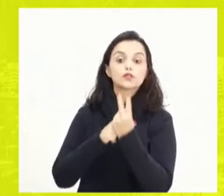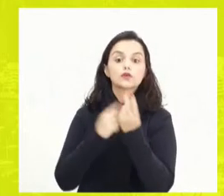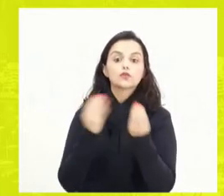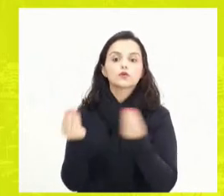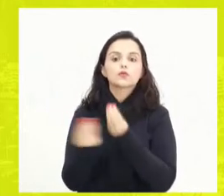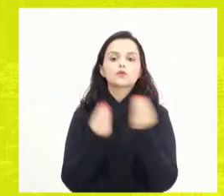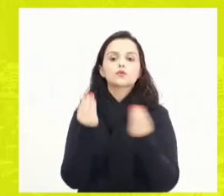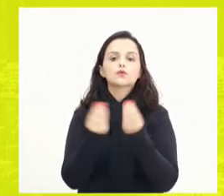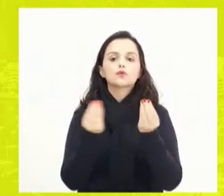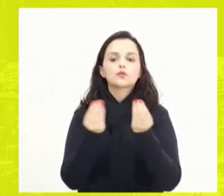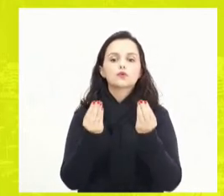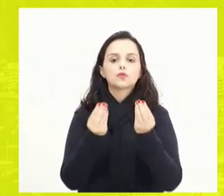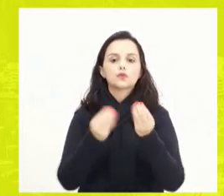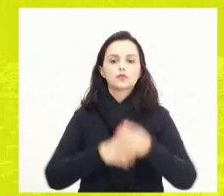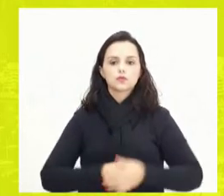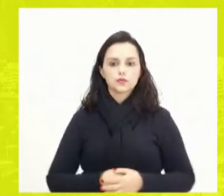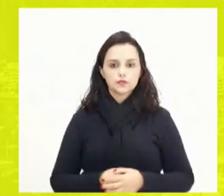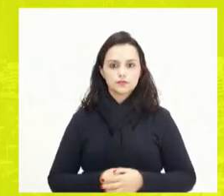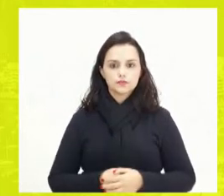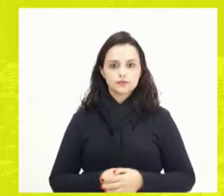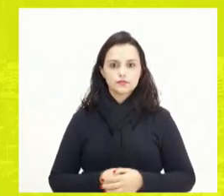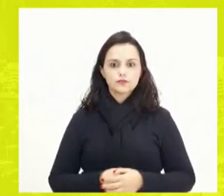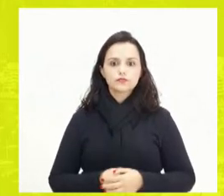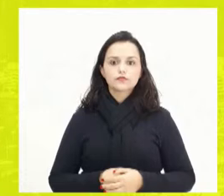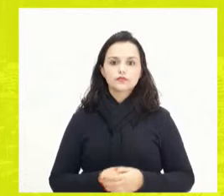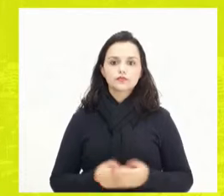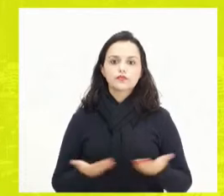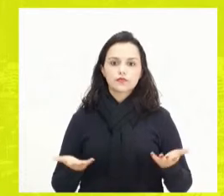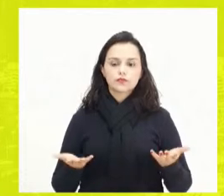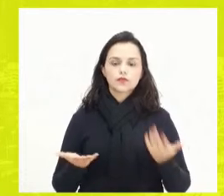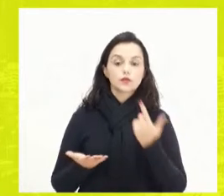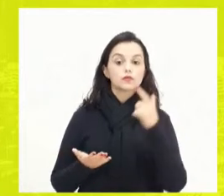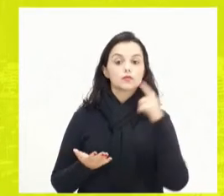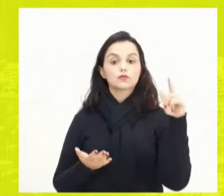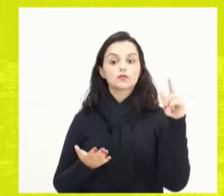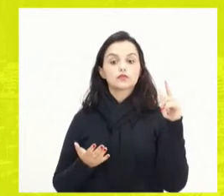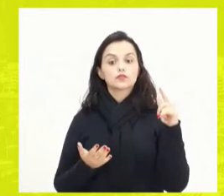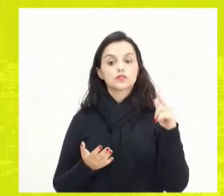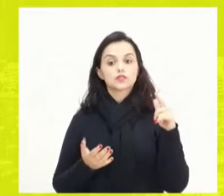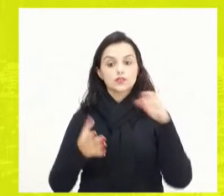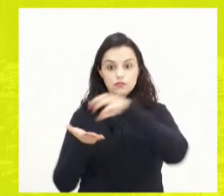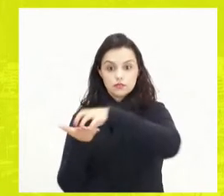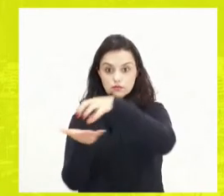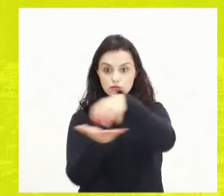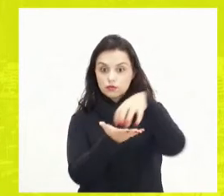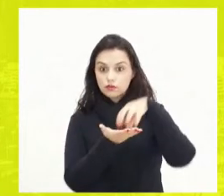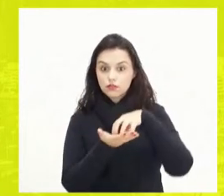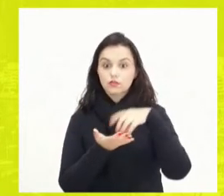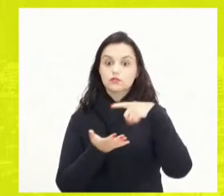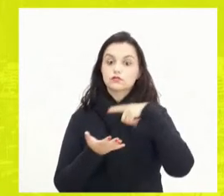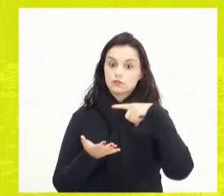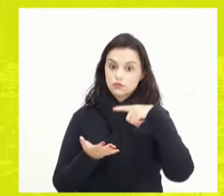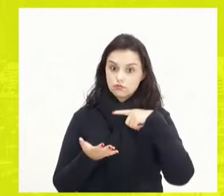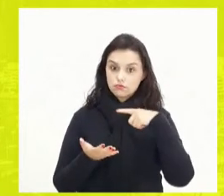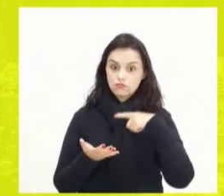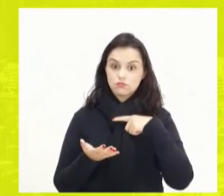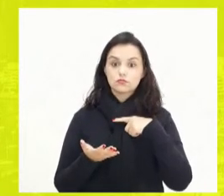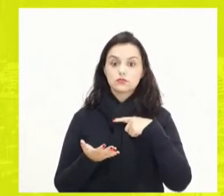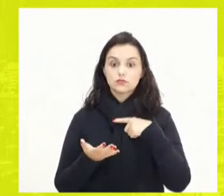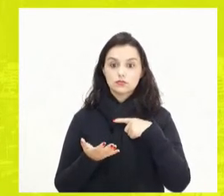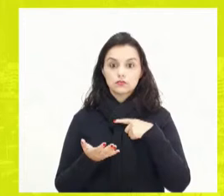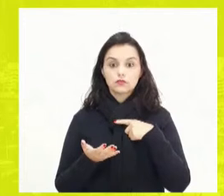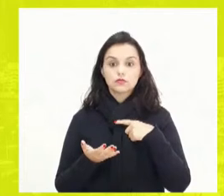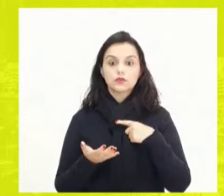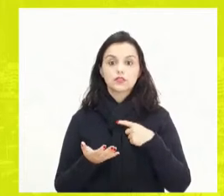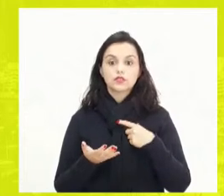so since we have these problems all the time you know with journalists they usually cover